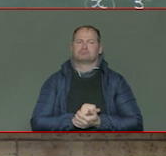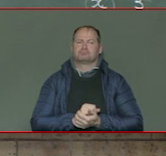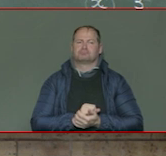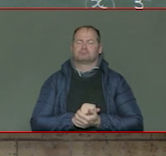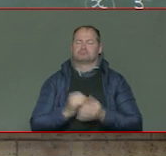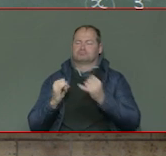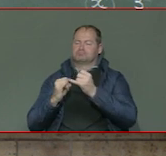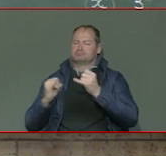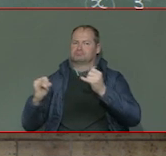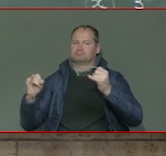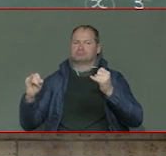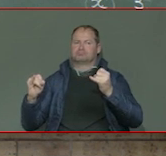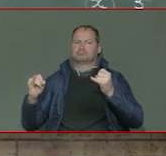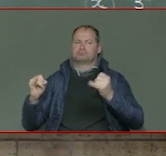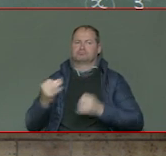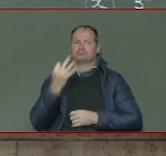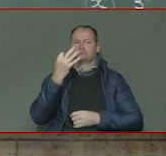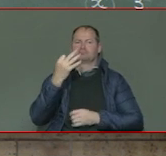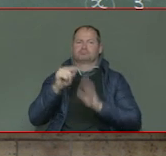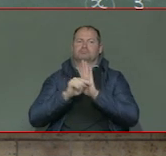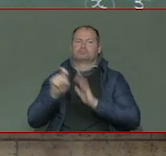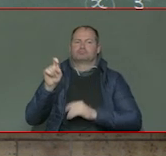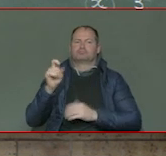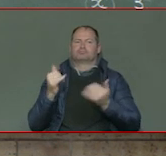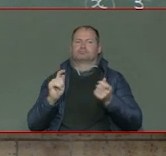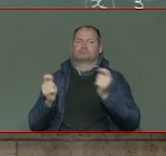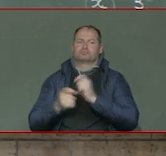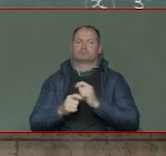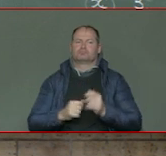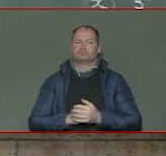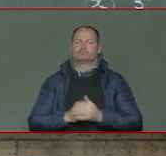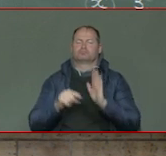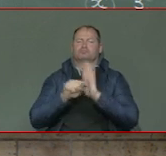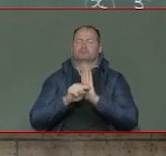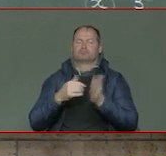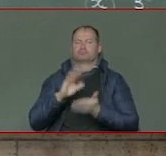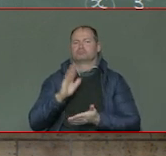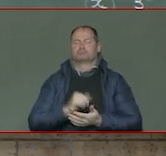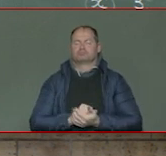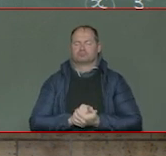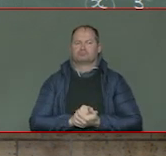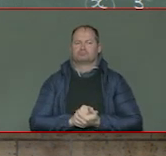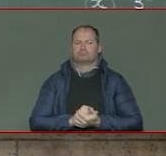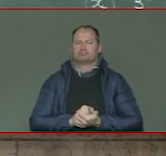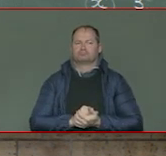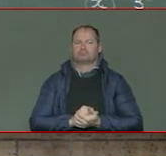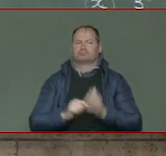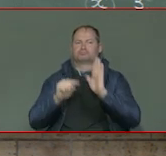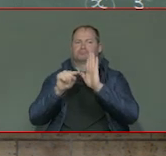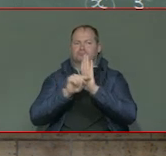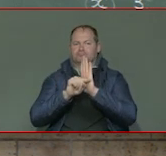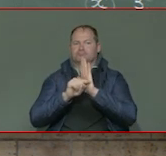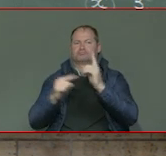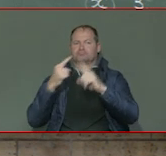over. I'm going to change 3 minus x to x minus 3, so I take out a negative, correct? And negative times x is